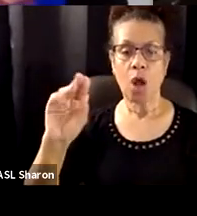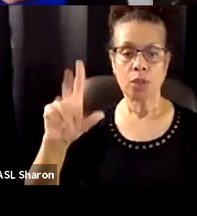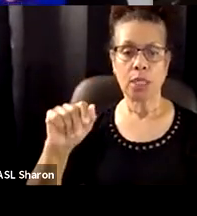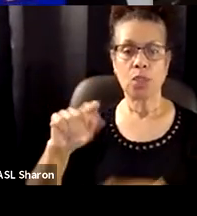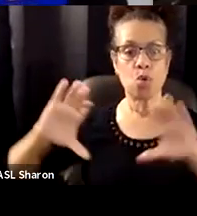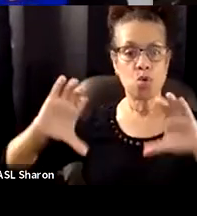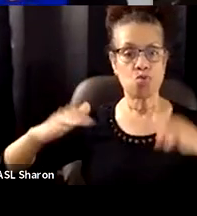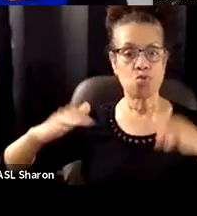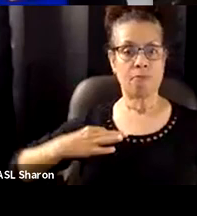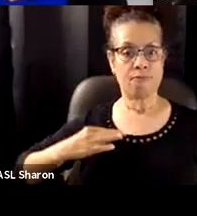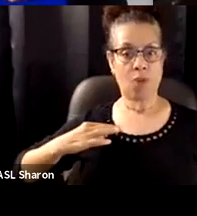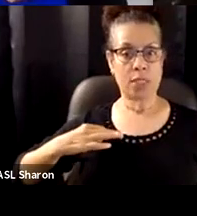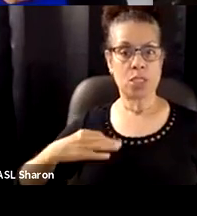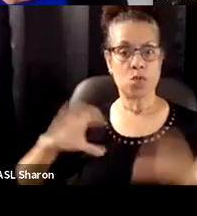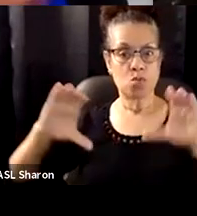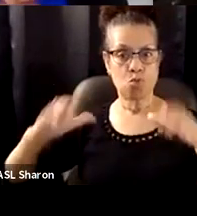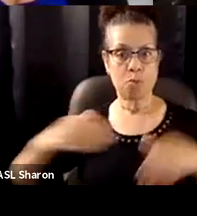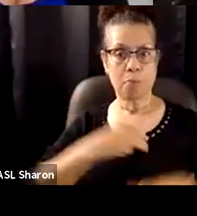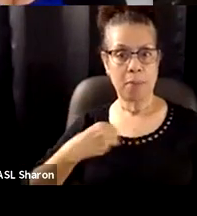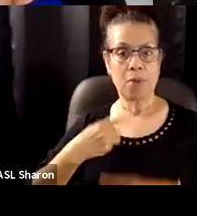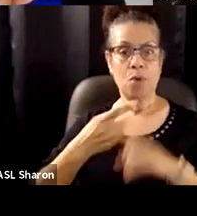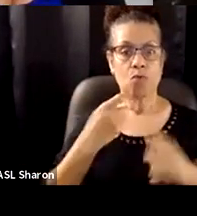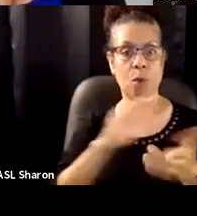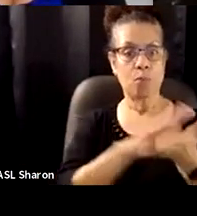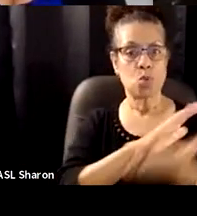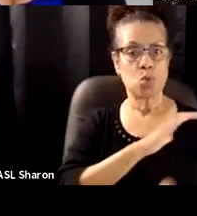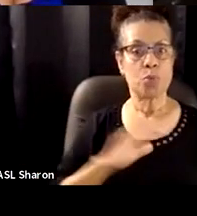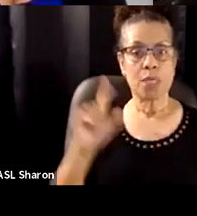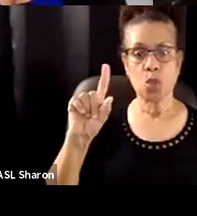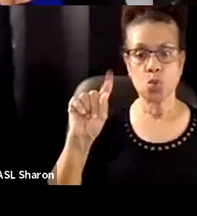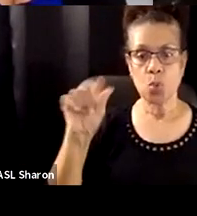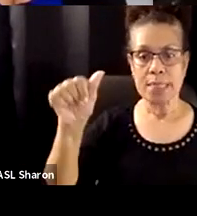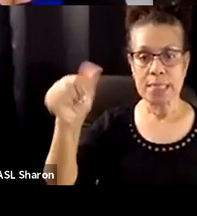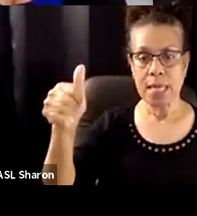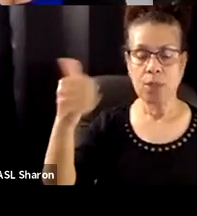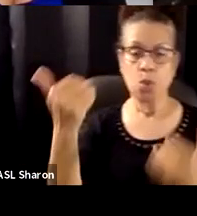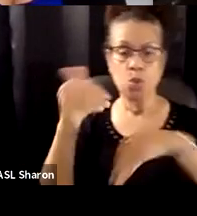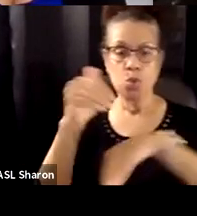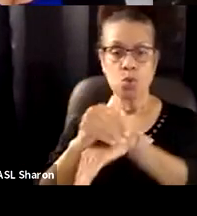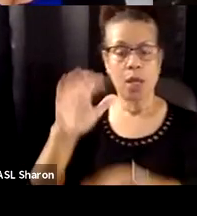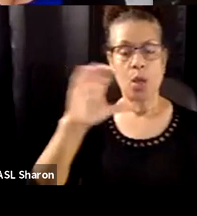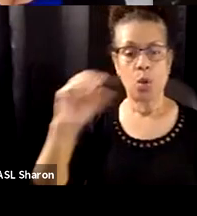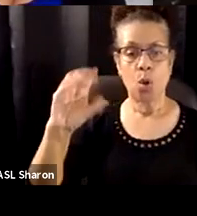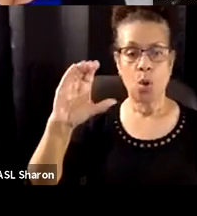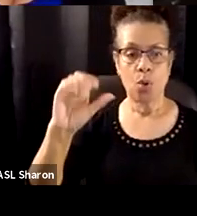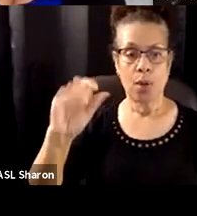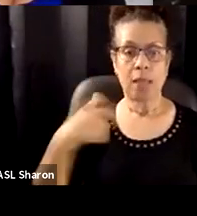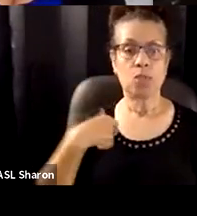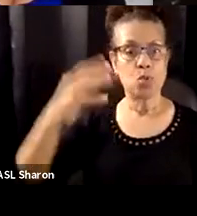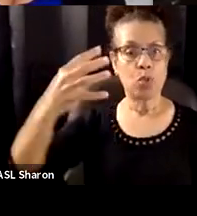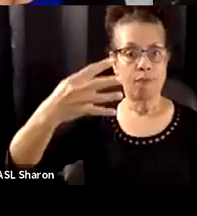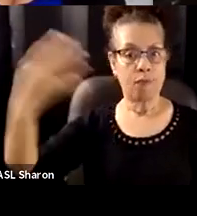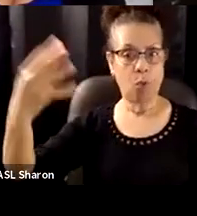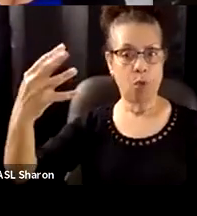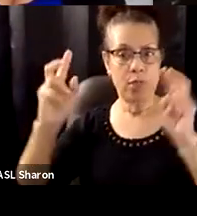community members created by the school committee in 2010 tonight kokak responds to the fourth iteration of the